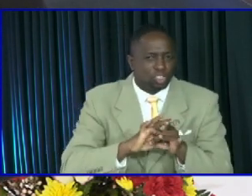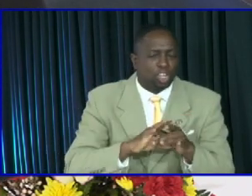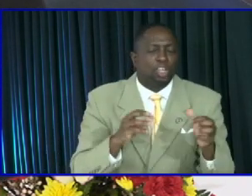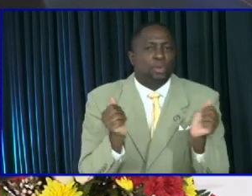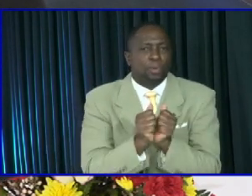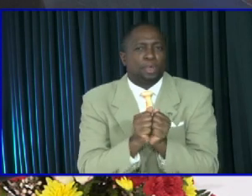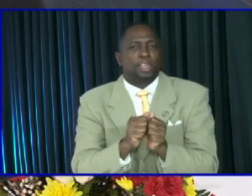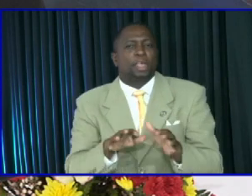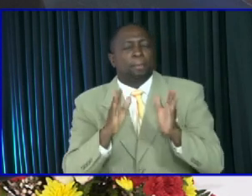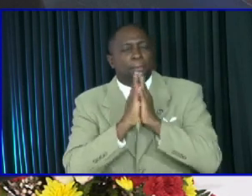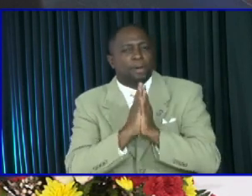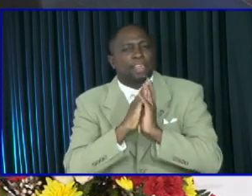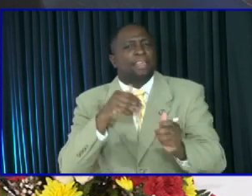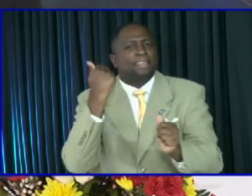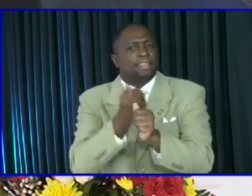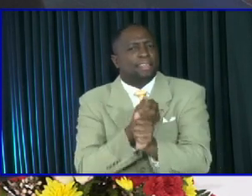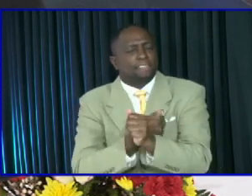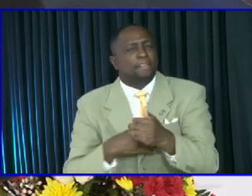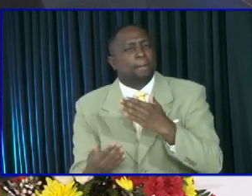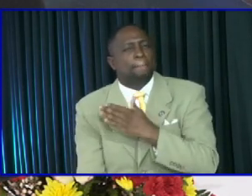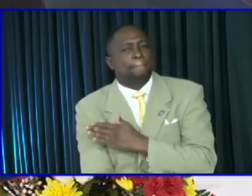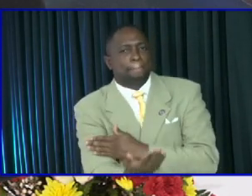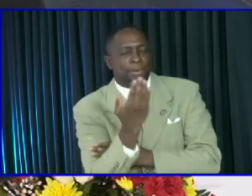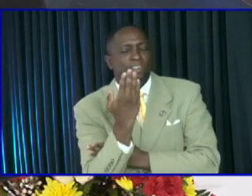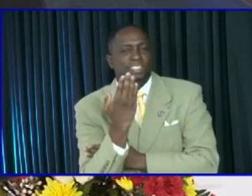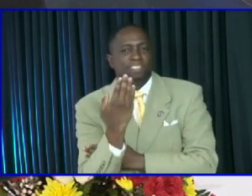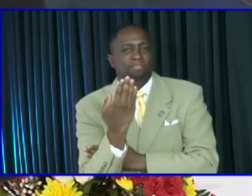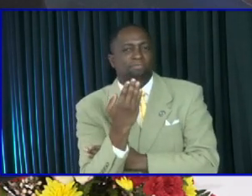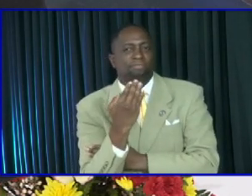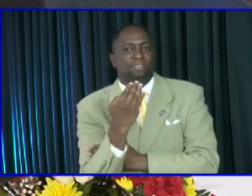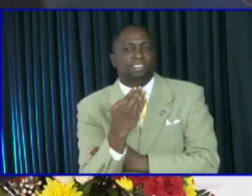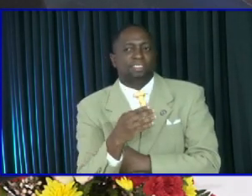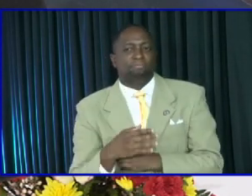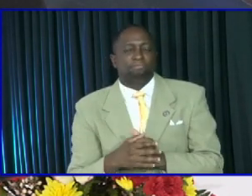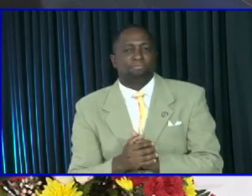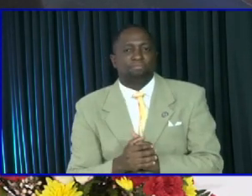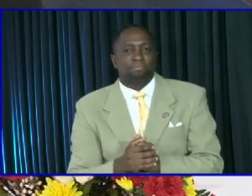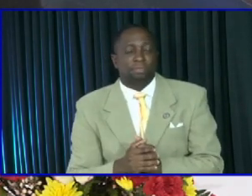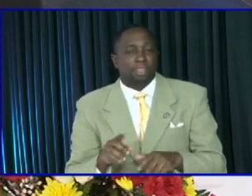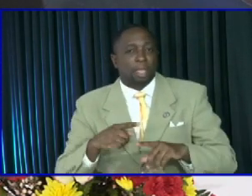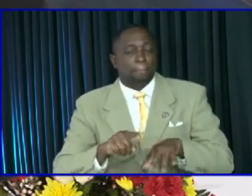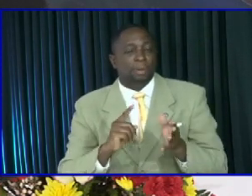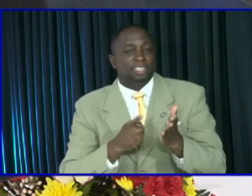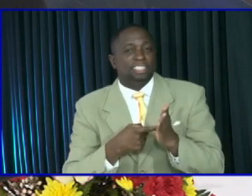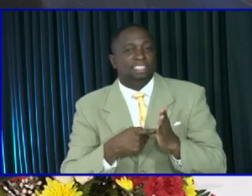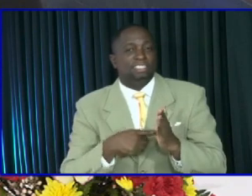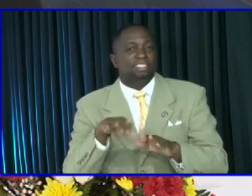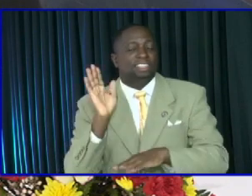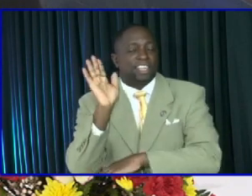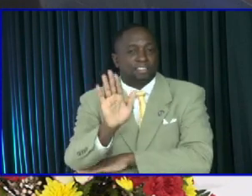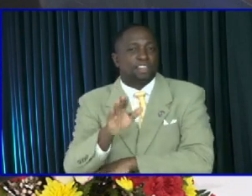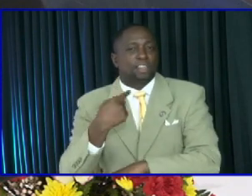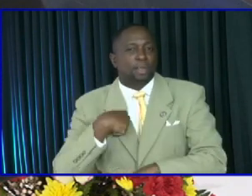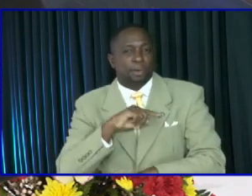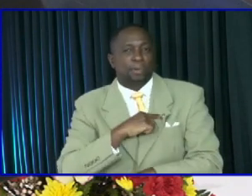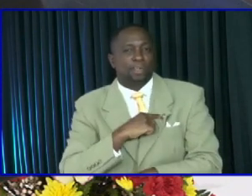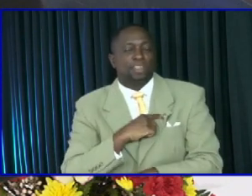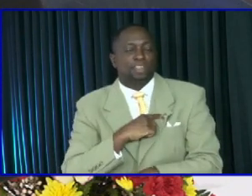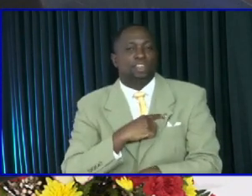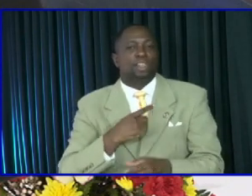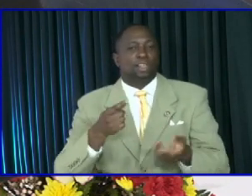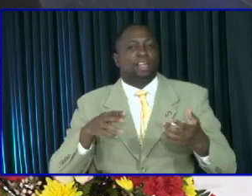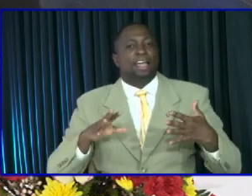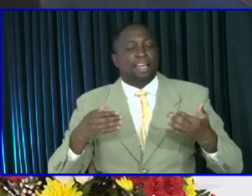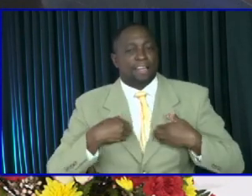also engaged across the entire union in prayer. But this evening, we are setting aside a